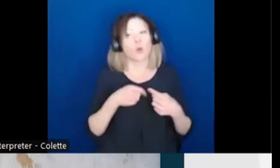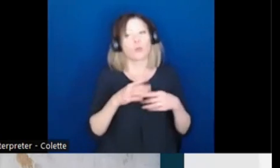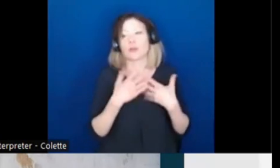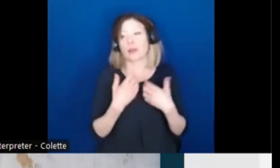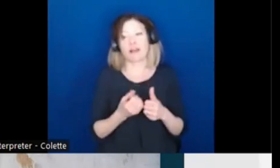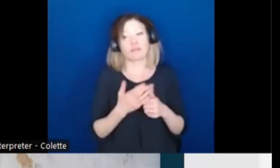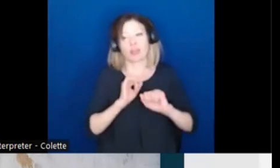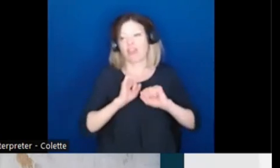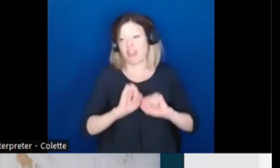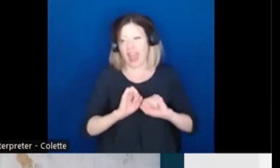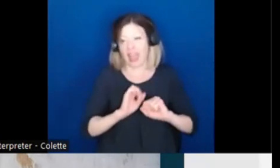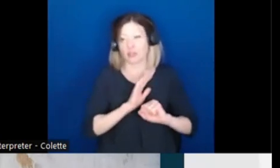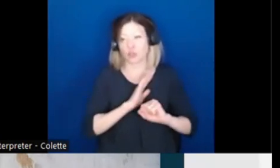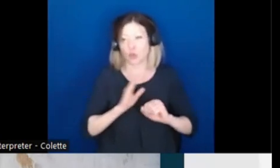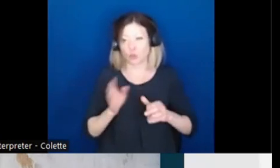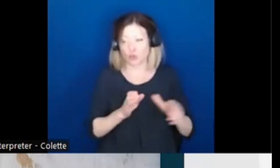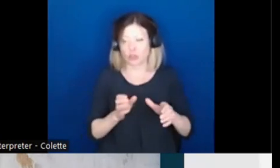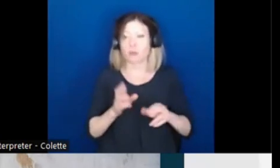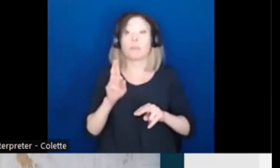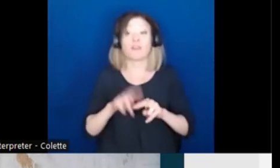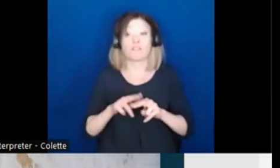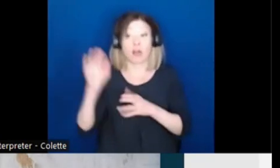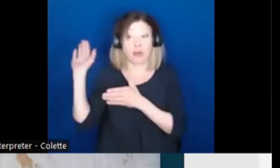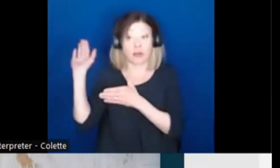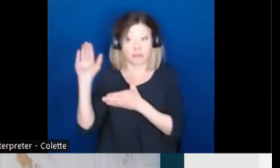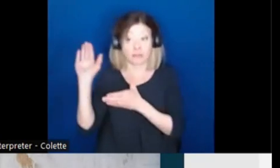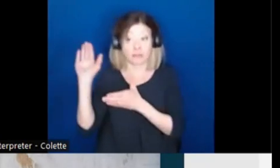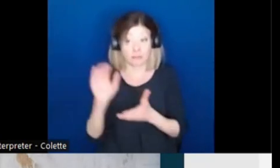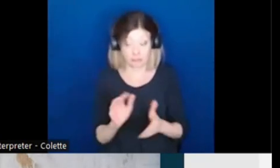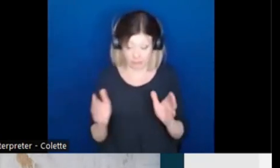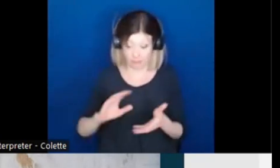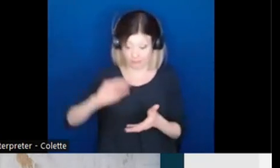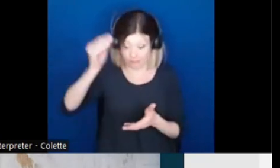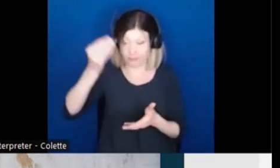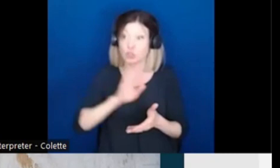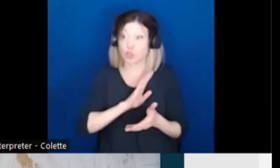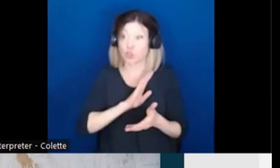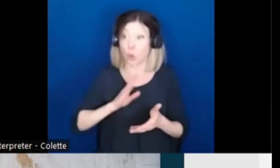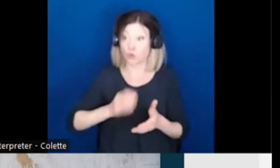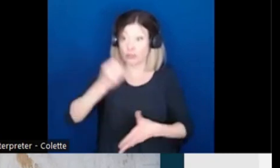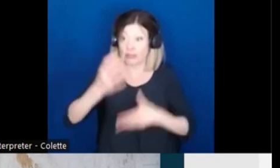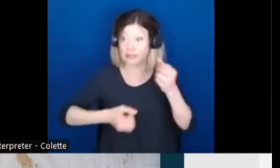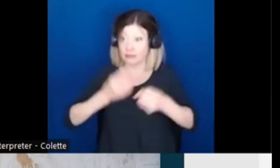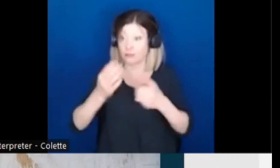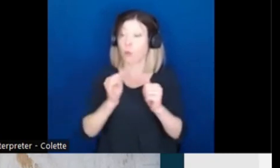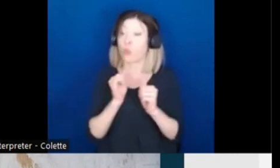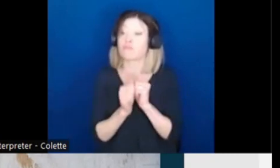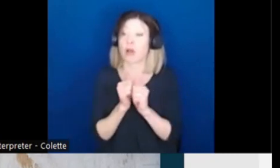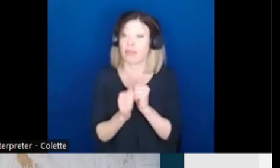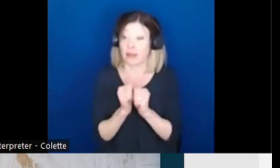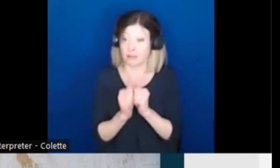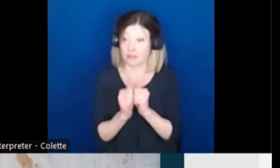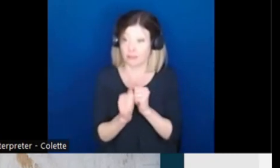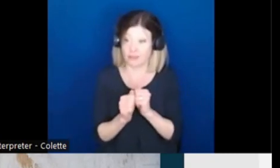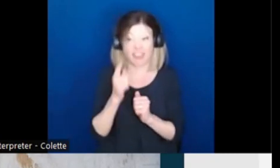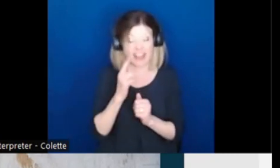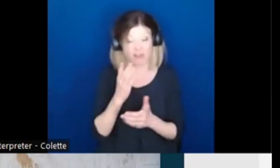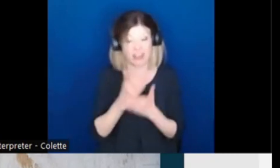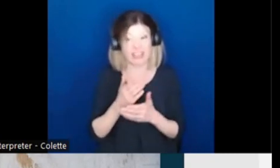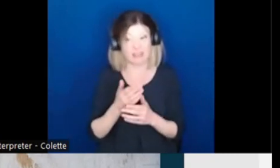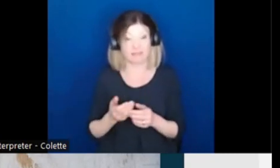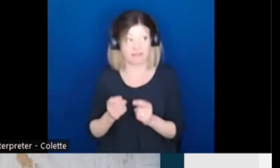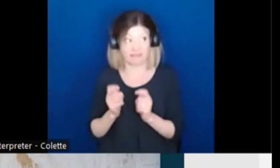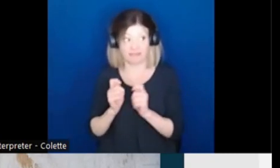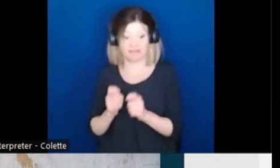soldiers, but the father brought a set home for Bramwell one day. Came in, a bit spoiled, I think, being the only boy, came